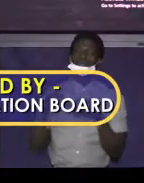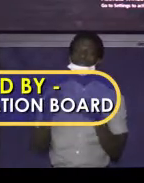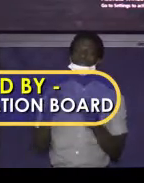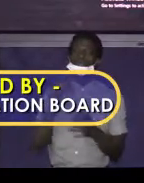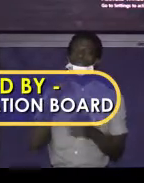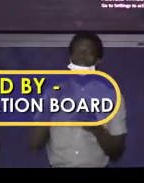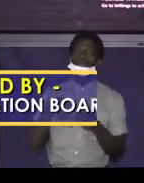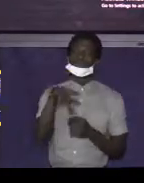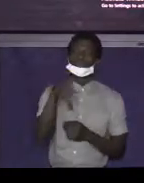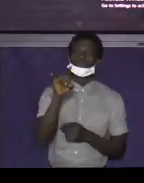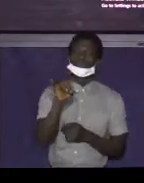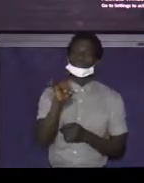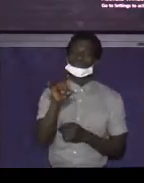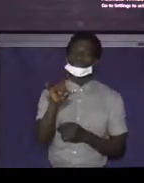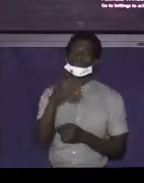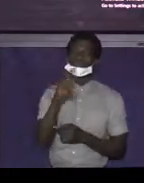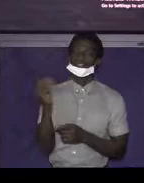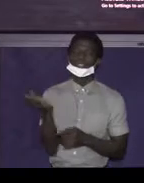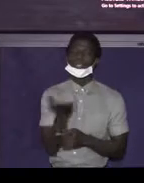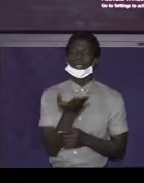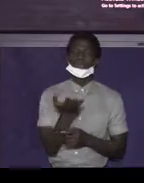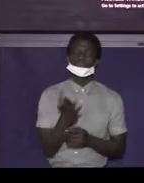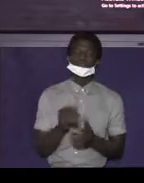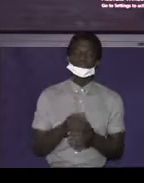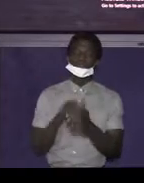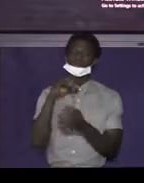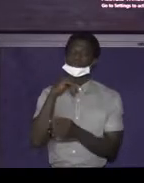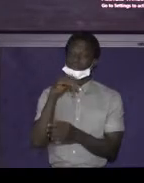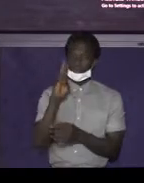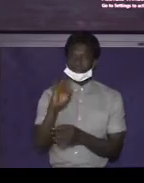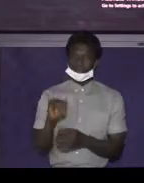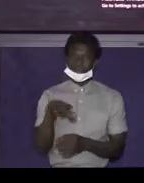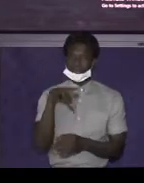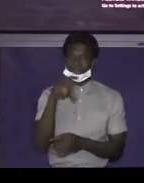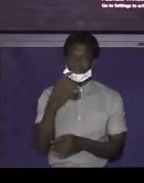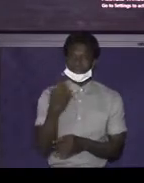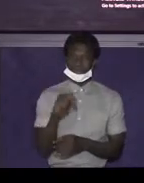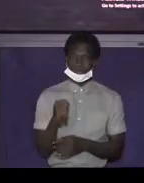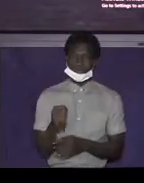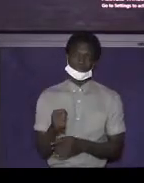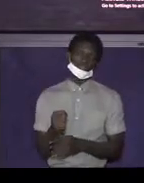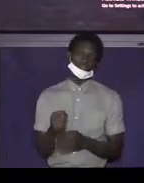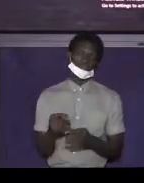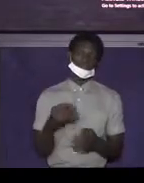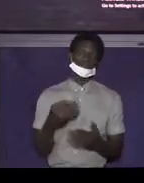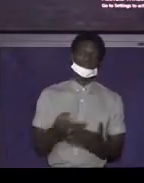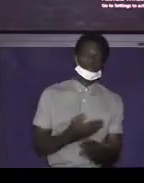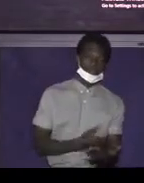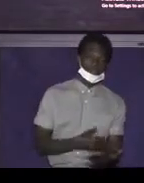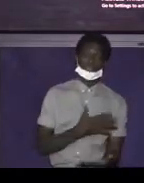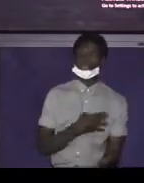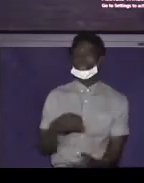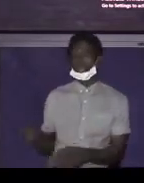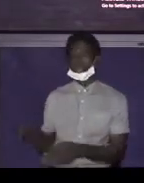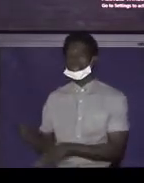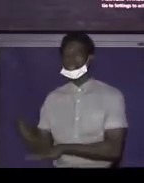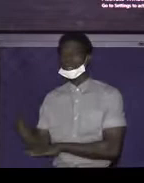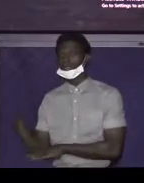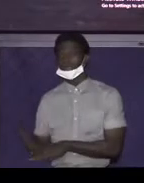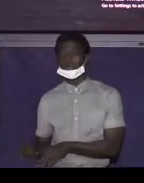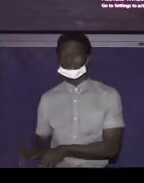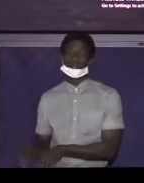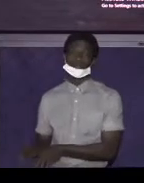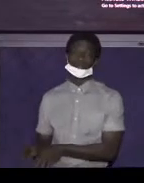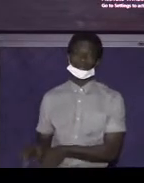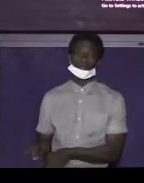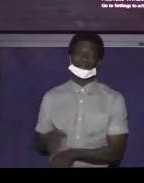be to find the average speed, but not by finding the average speed for the morning and finding the average speed for the afternoon and then finding the average